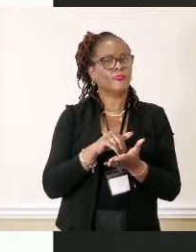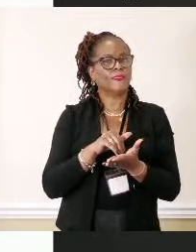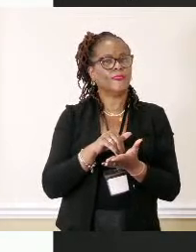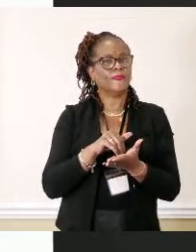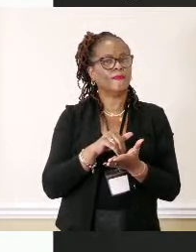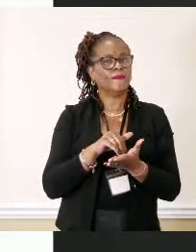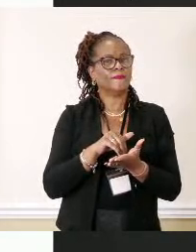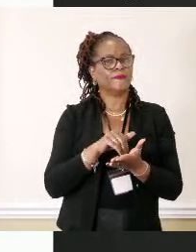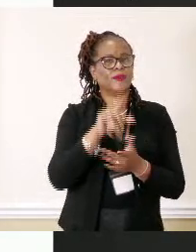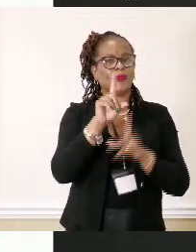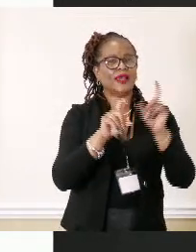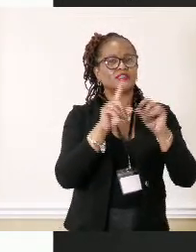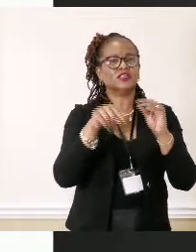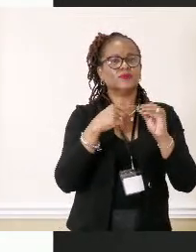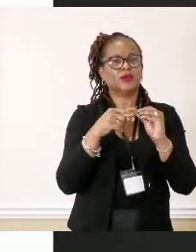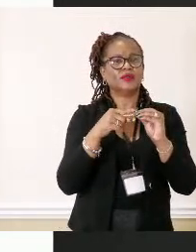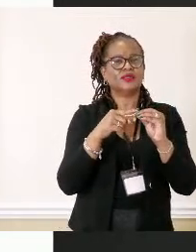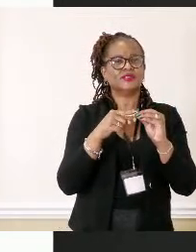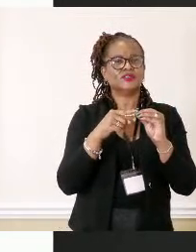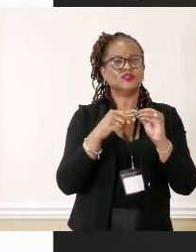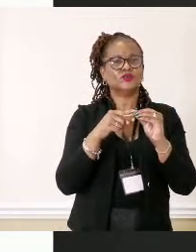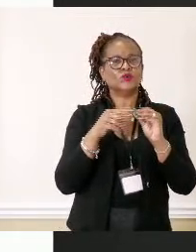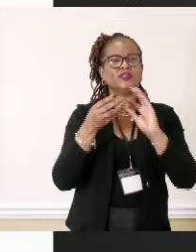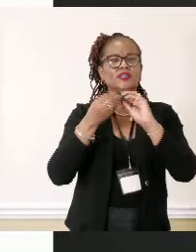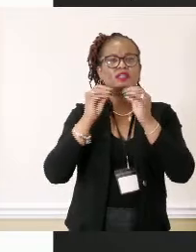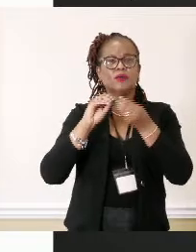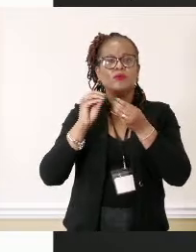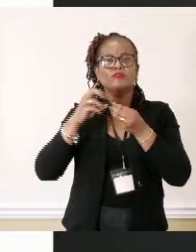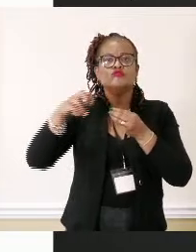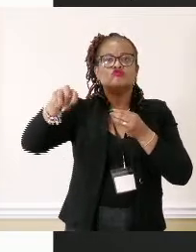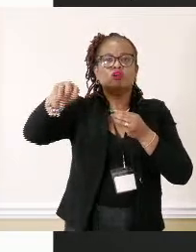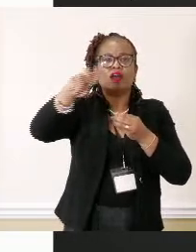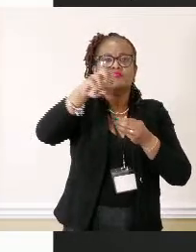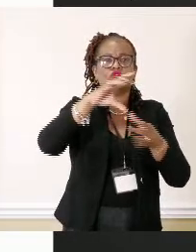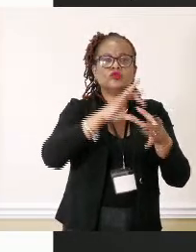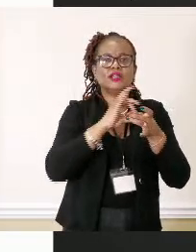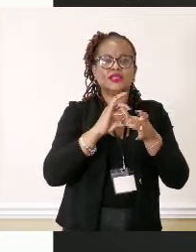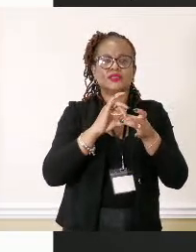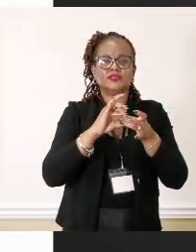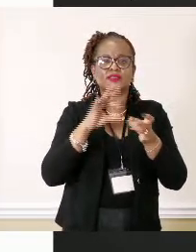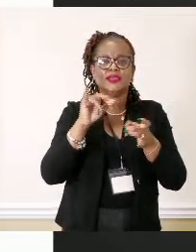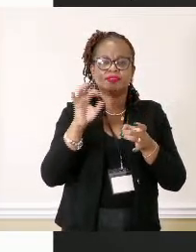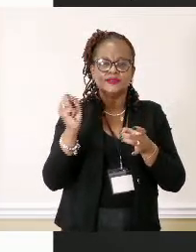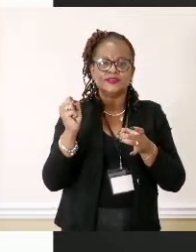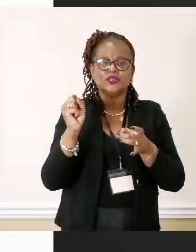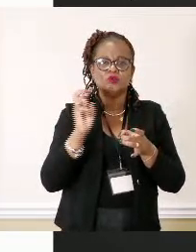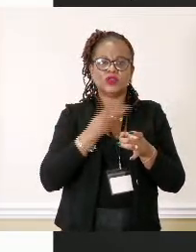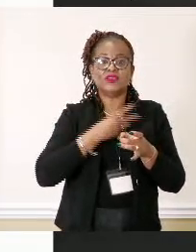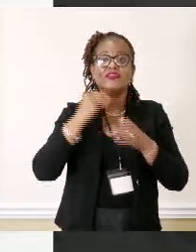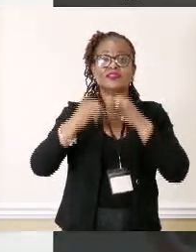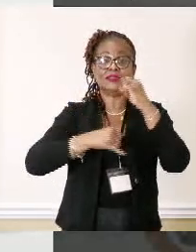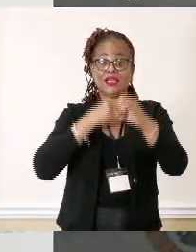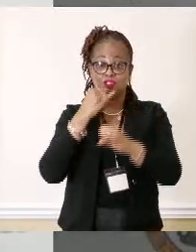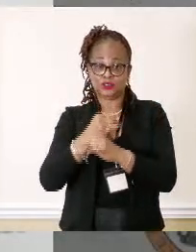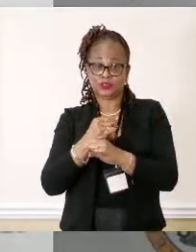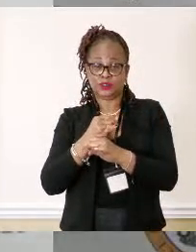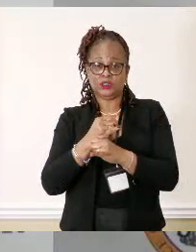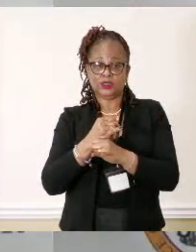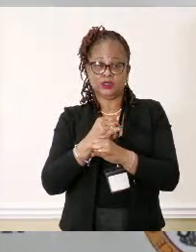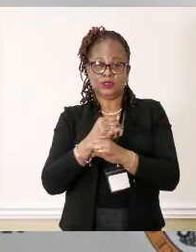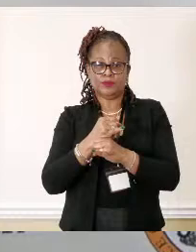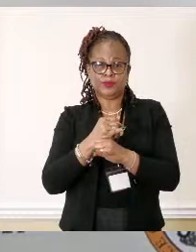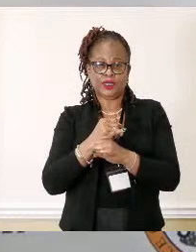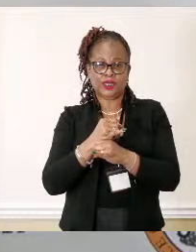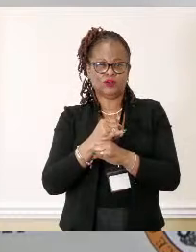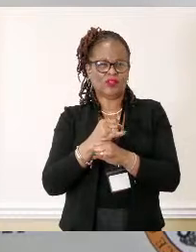Yes, I'm just asking about, I saw the slide with the number of travel-related cases that we had internationally, but I